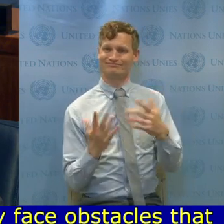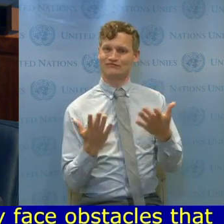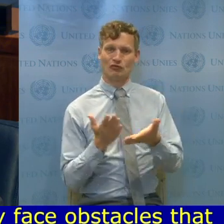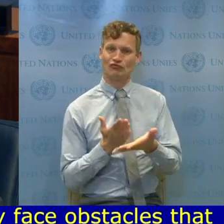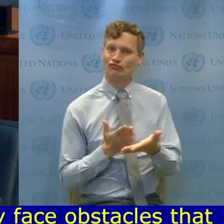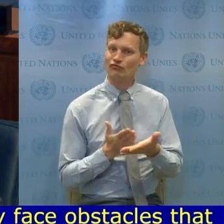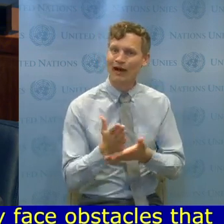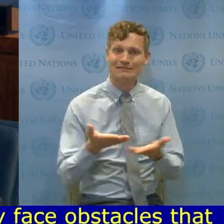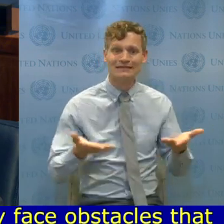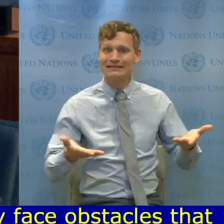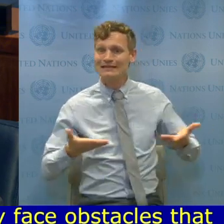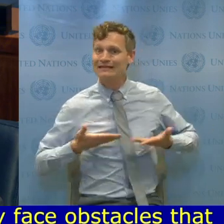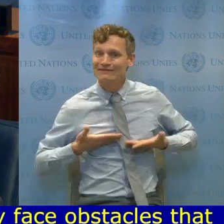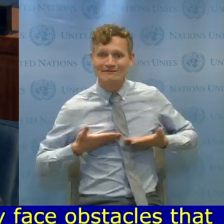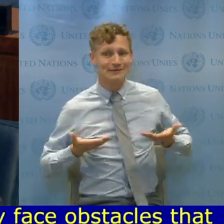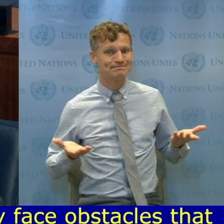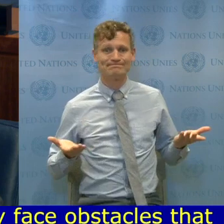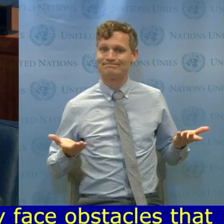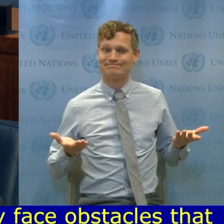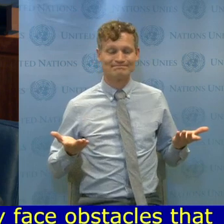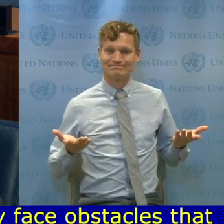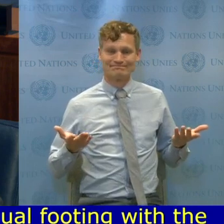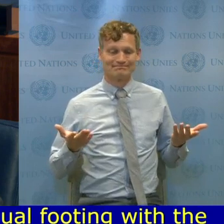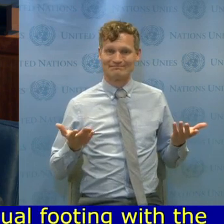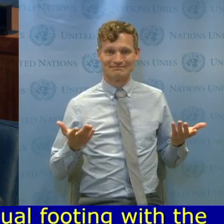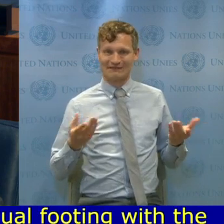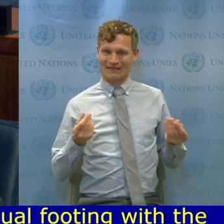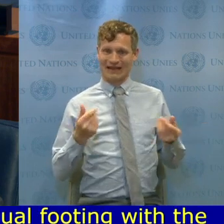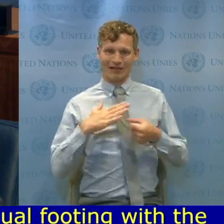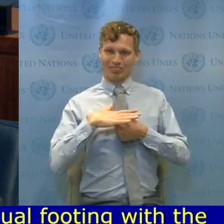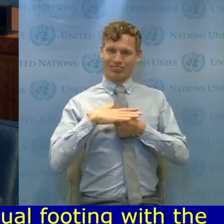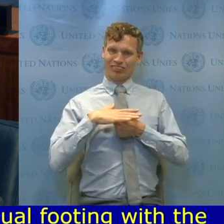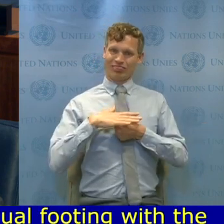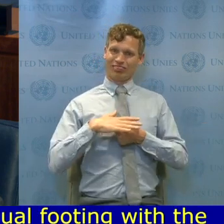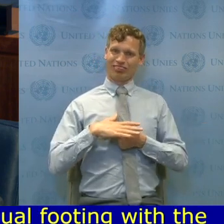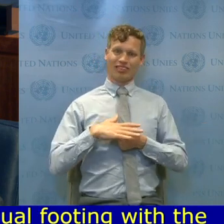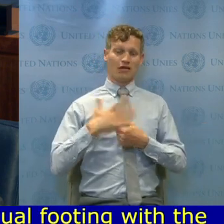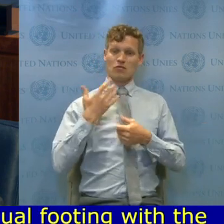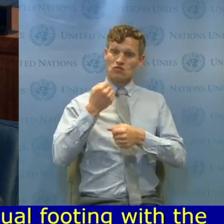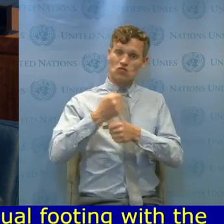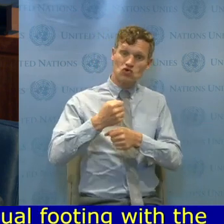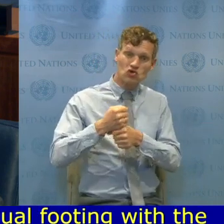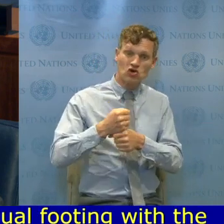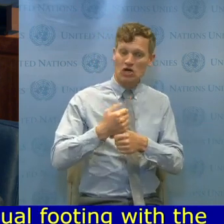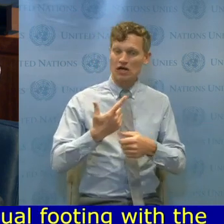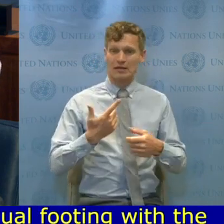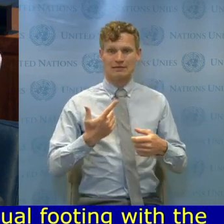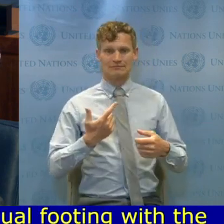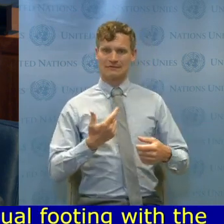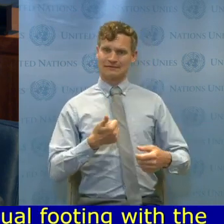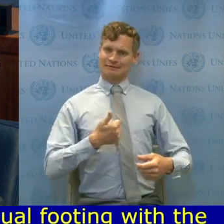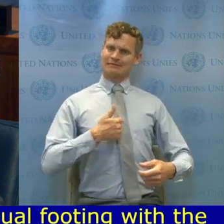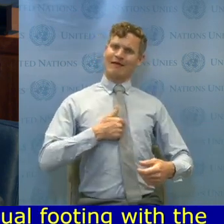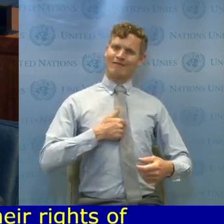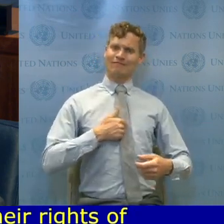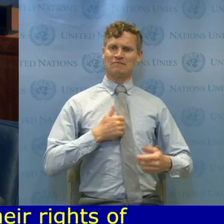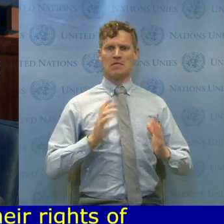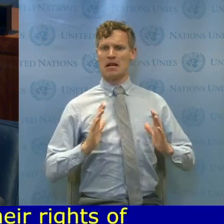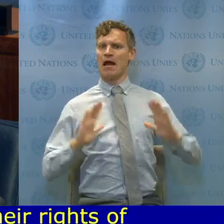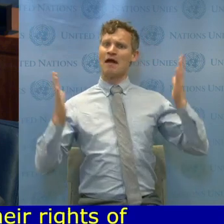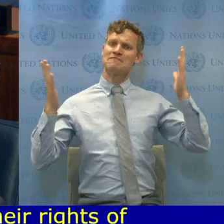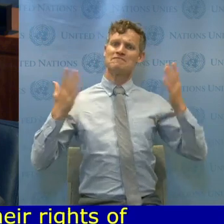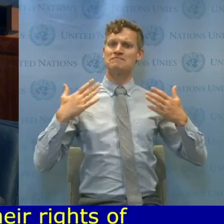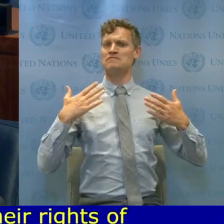like everyone else, or securing a job or living independently in the society